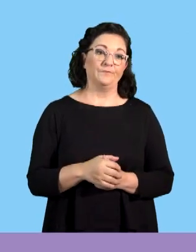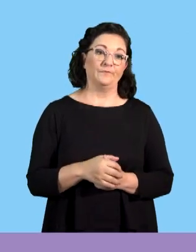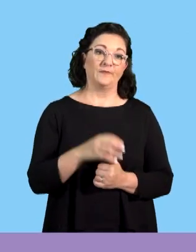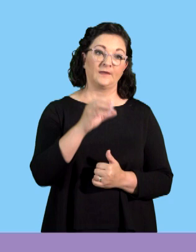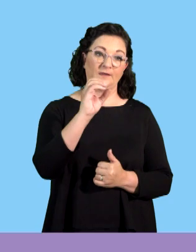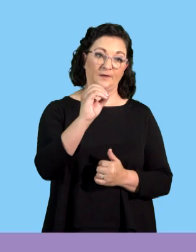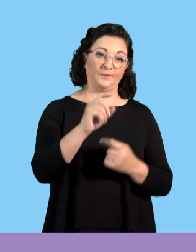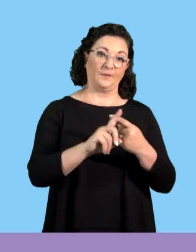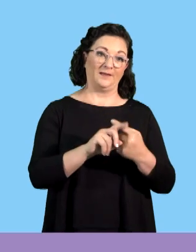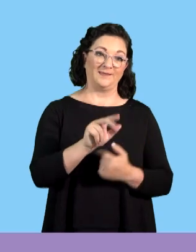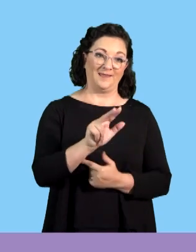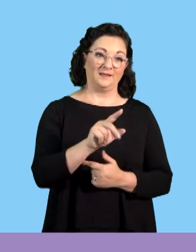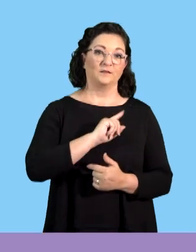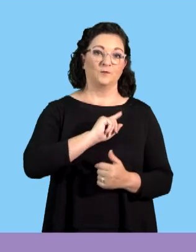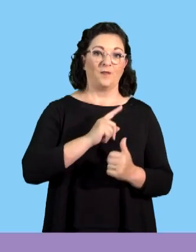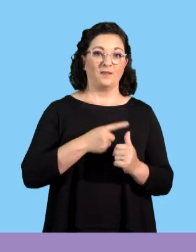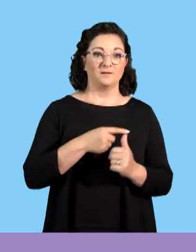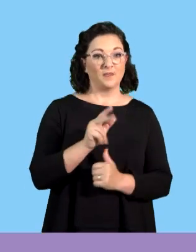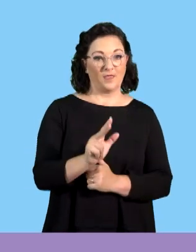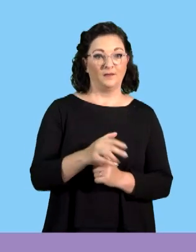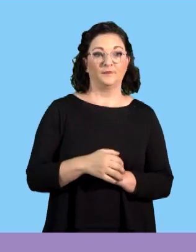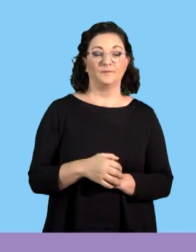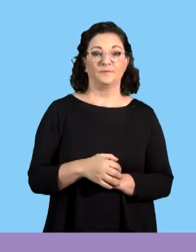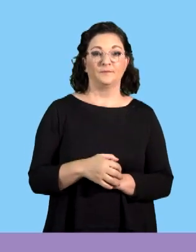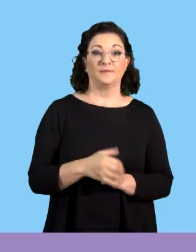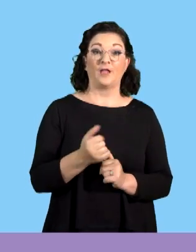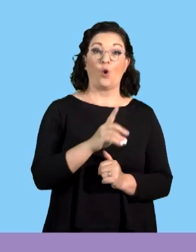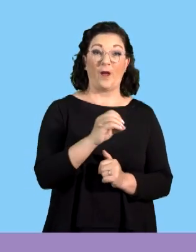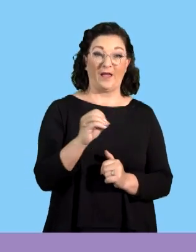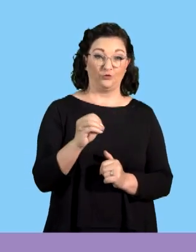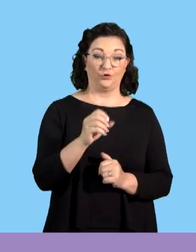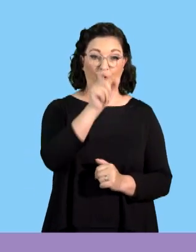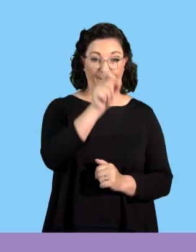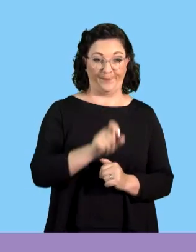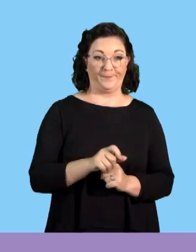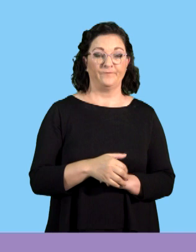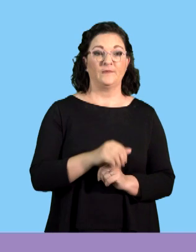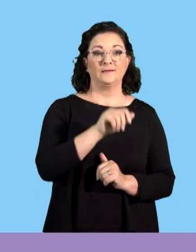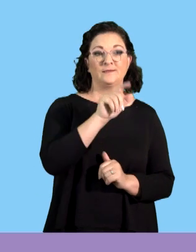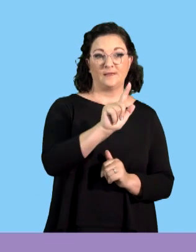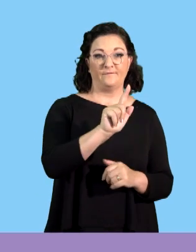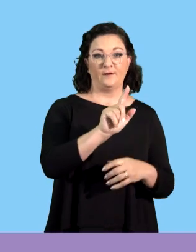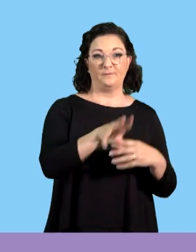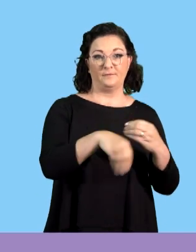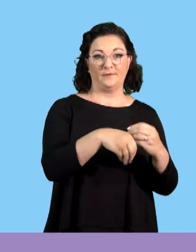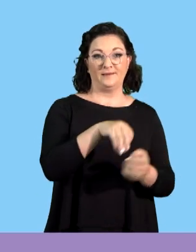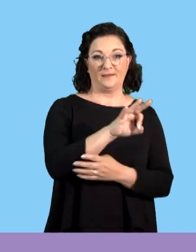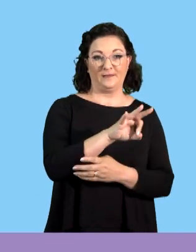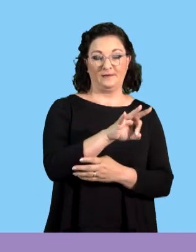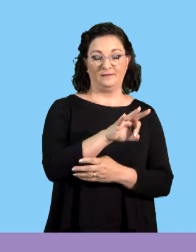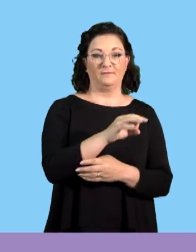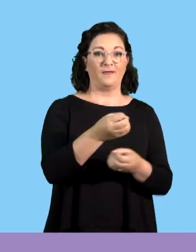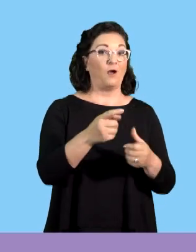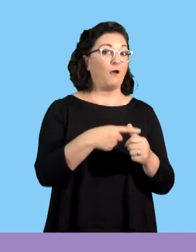8 thousandths, which gives you an 8. So you have a 7 hundredths plus 3 hundredths, which gives